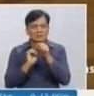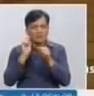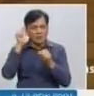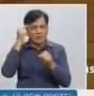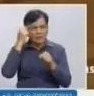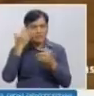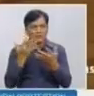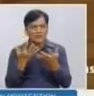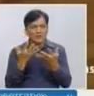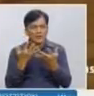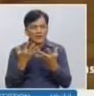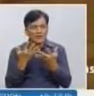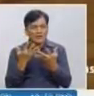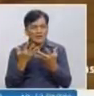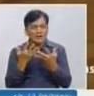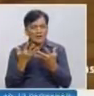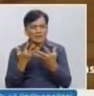government for the last,